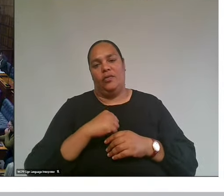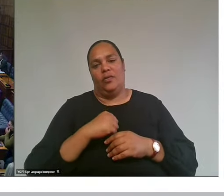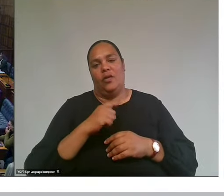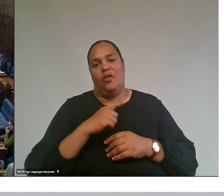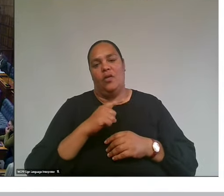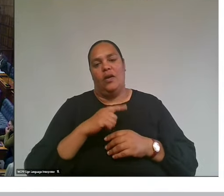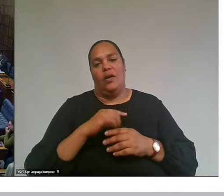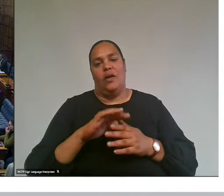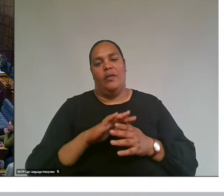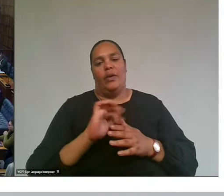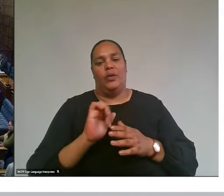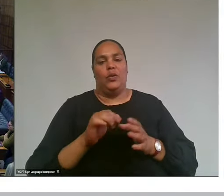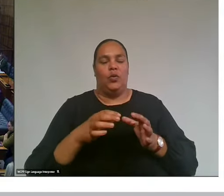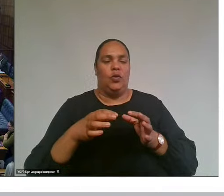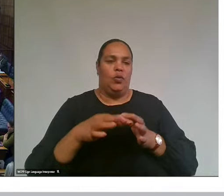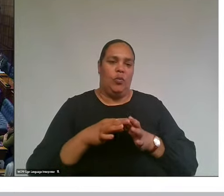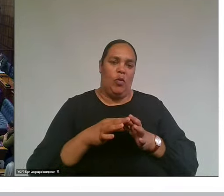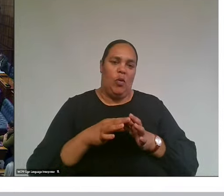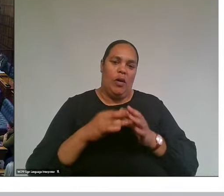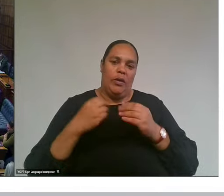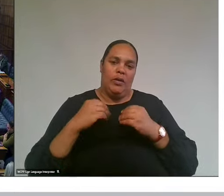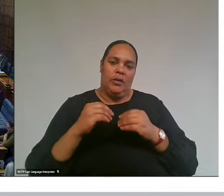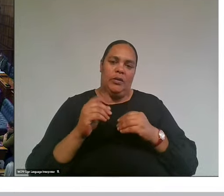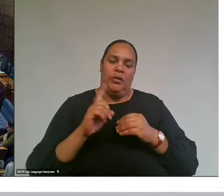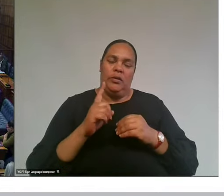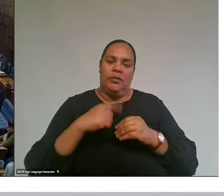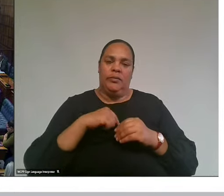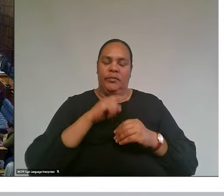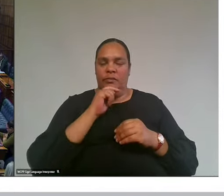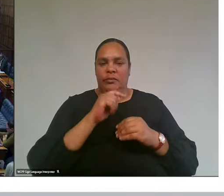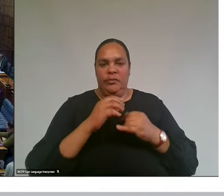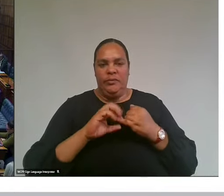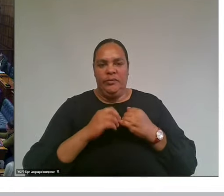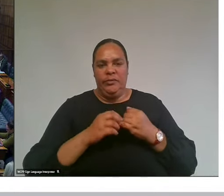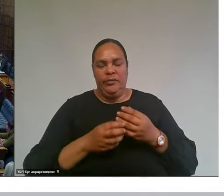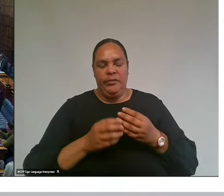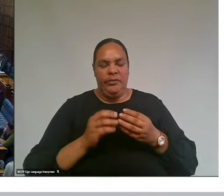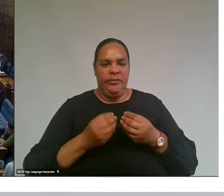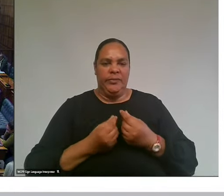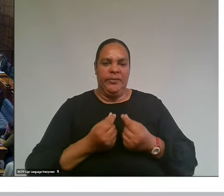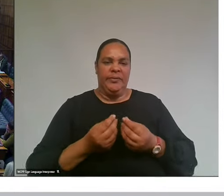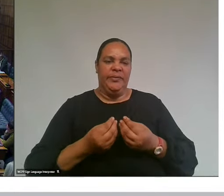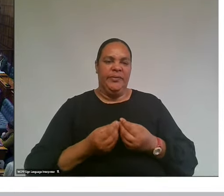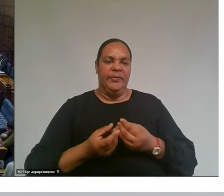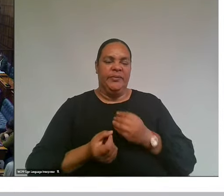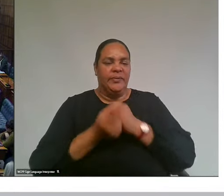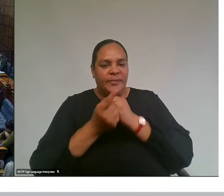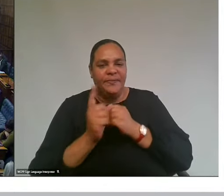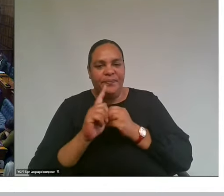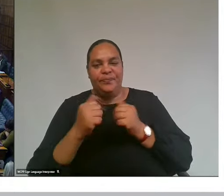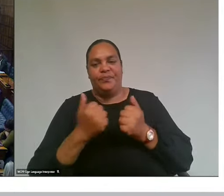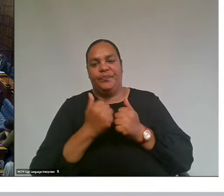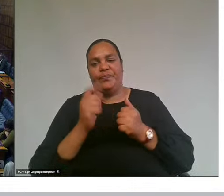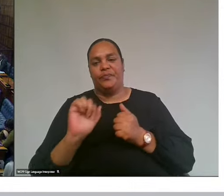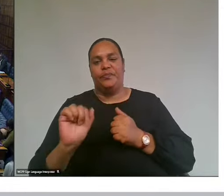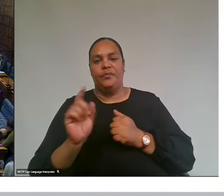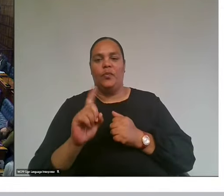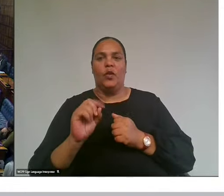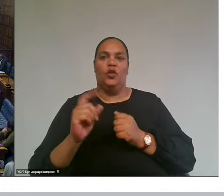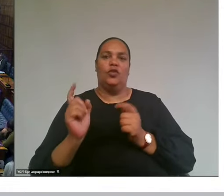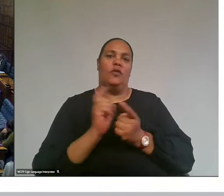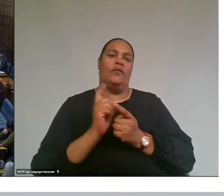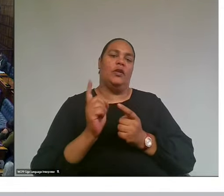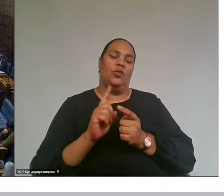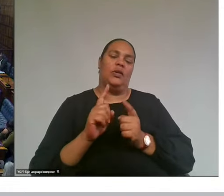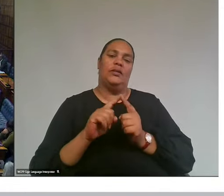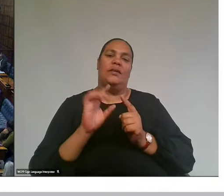in terms of the smaller small businesses that we are we are trying to bring up you know what kind of challenges that we are confronted with